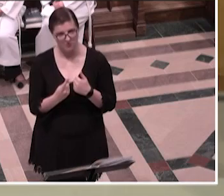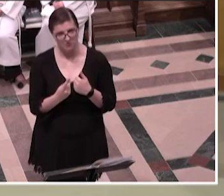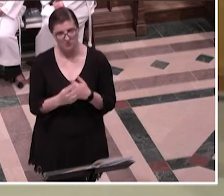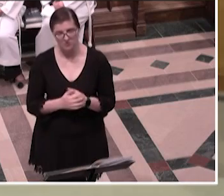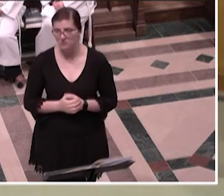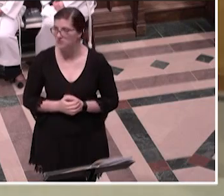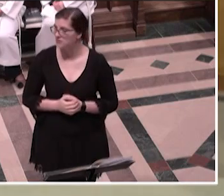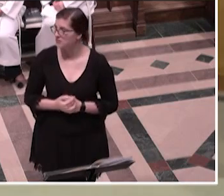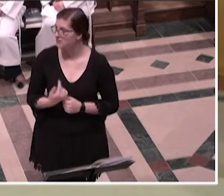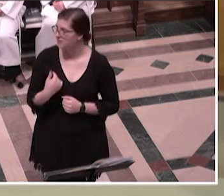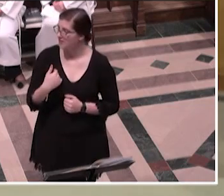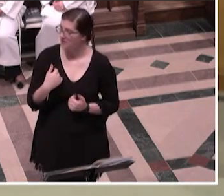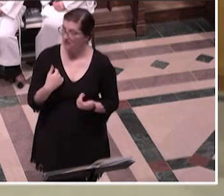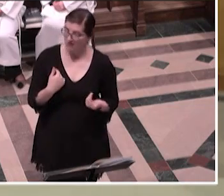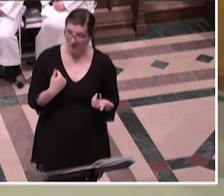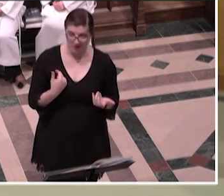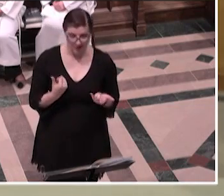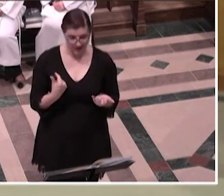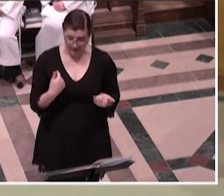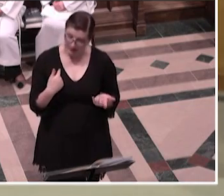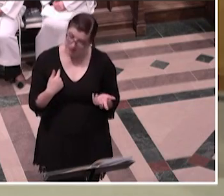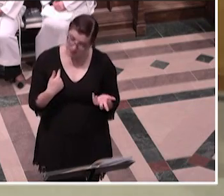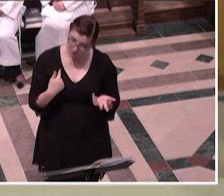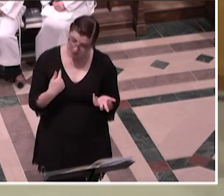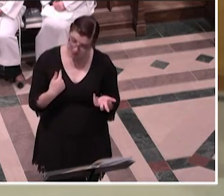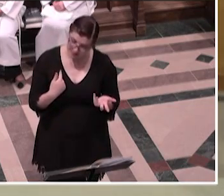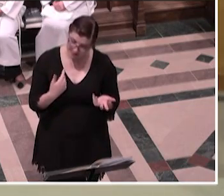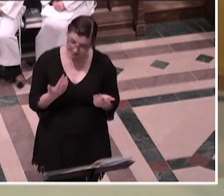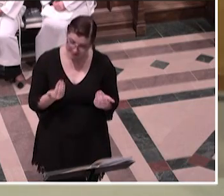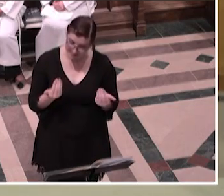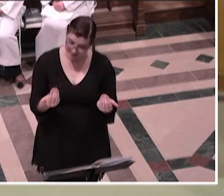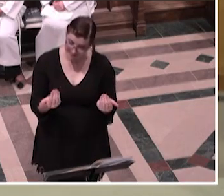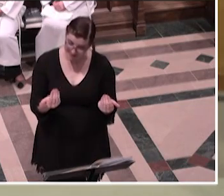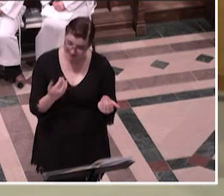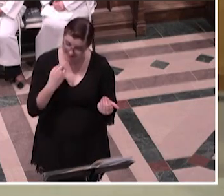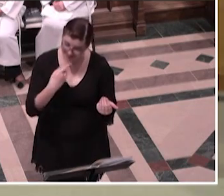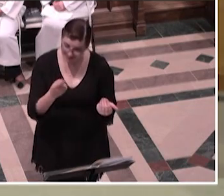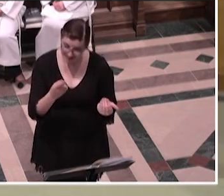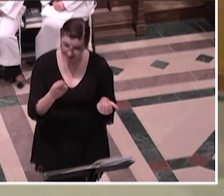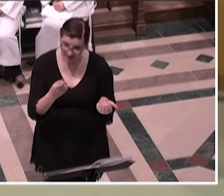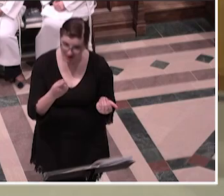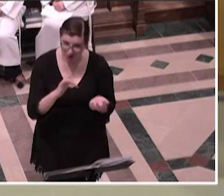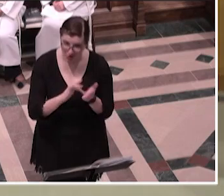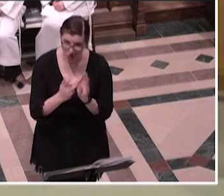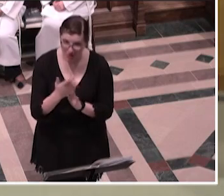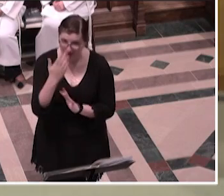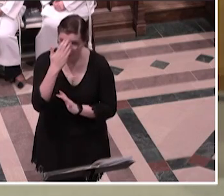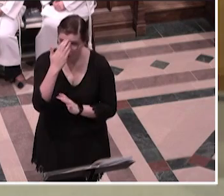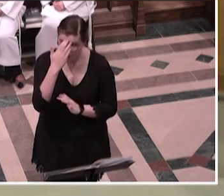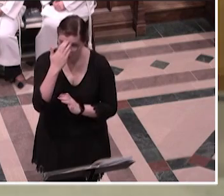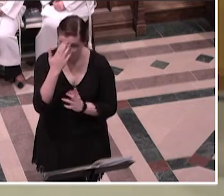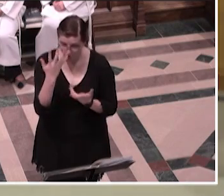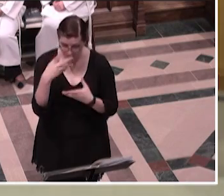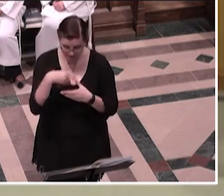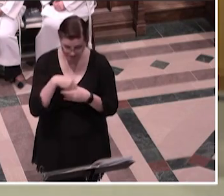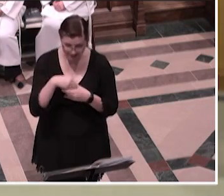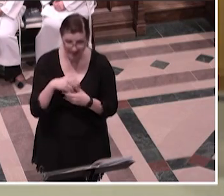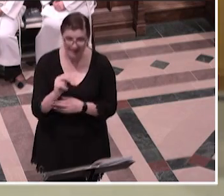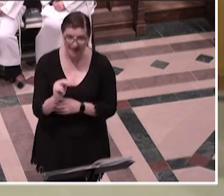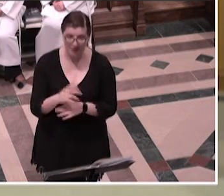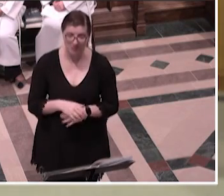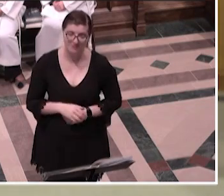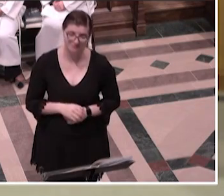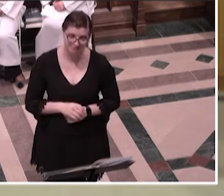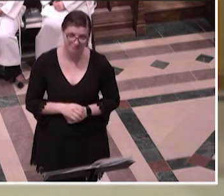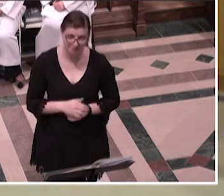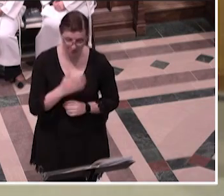I'm going to go out on a limb here and state that Jesus knew what was in Nicodemus's heart. He knew from their first